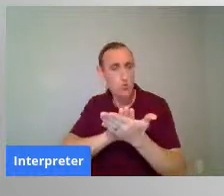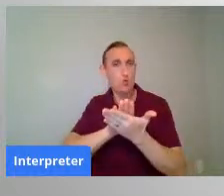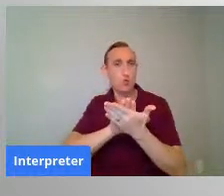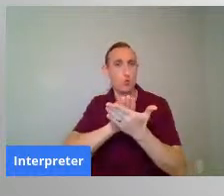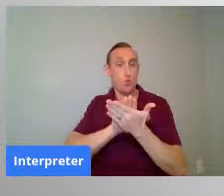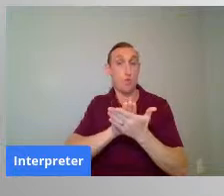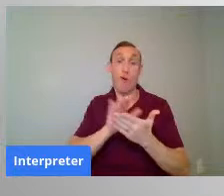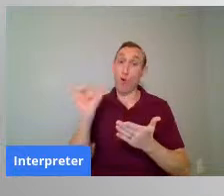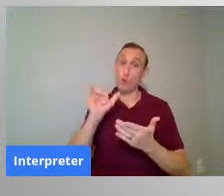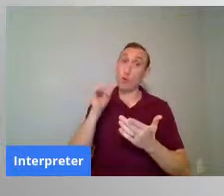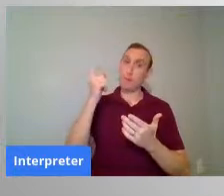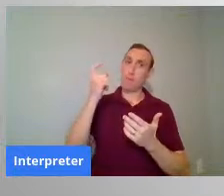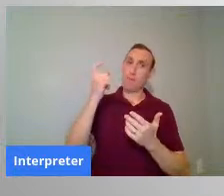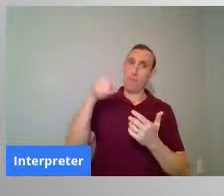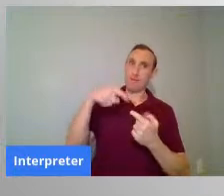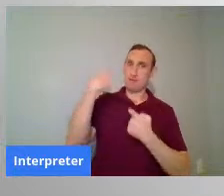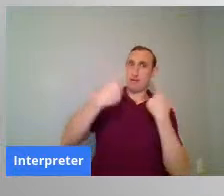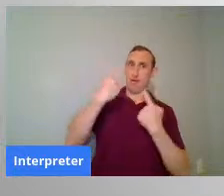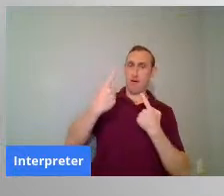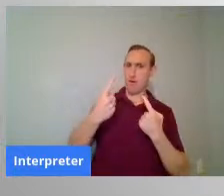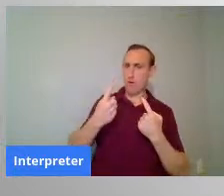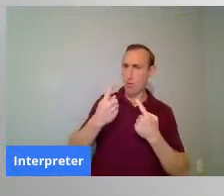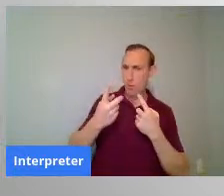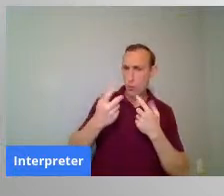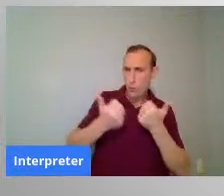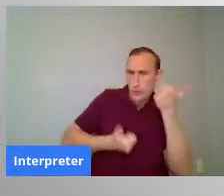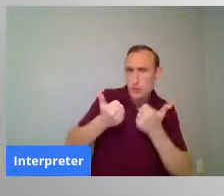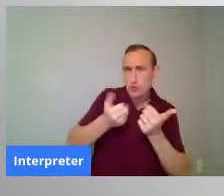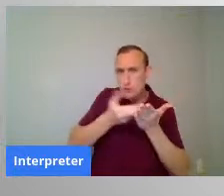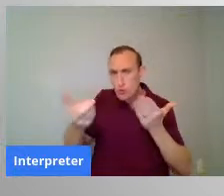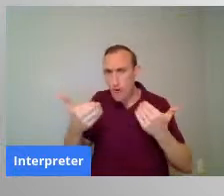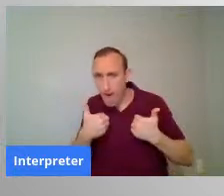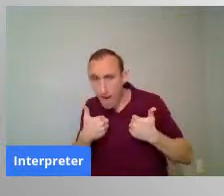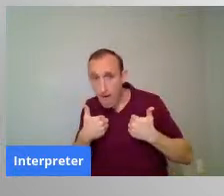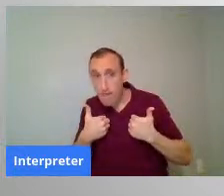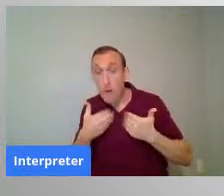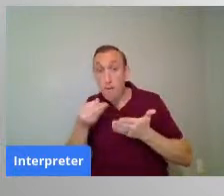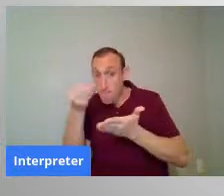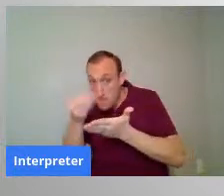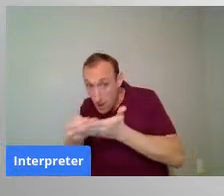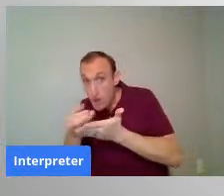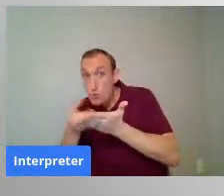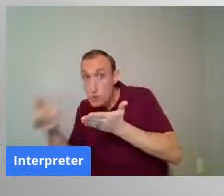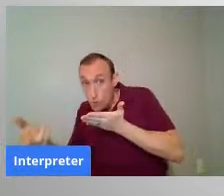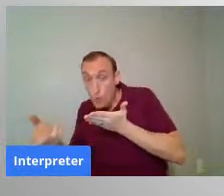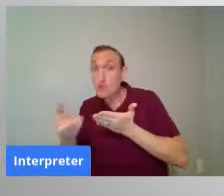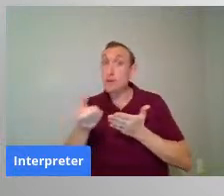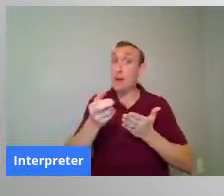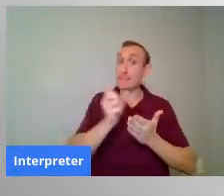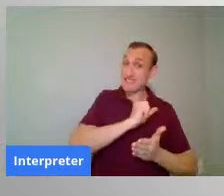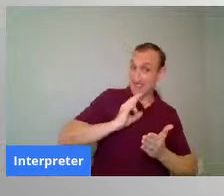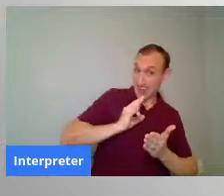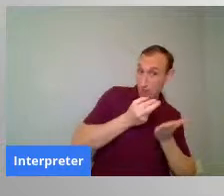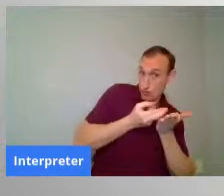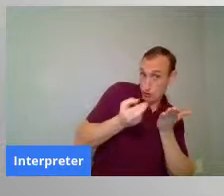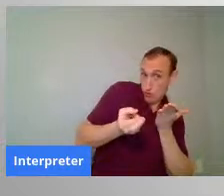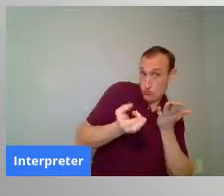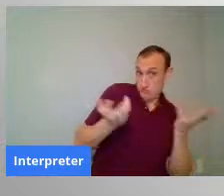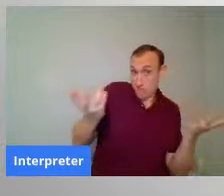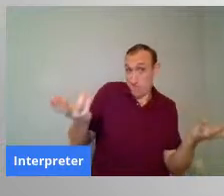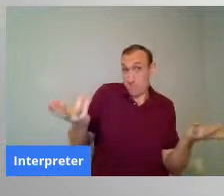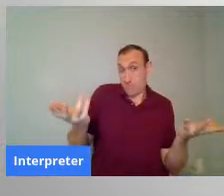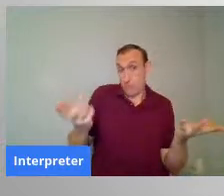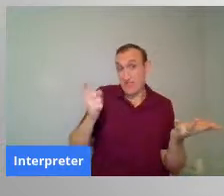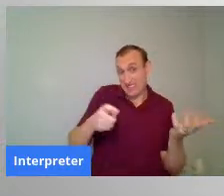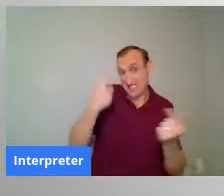of resources, financial resources, as well as human resources. And transportation is, if I'm recalling, Mr. Schooneman